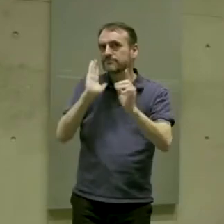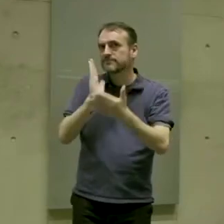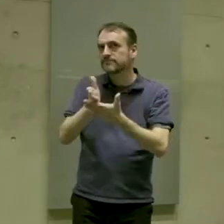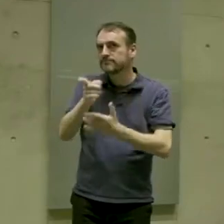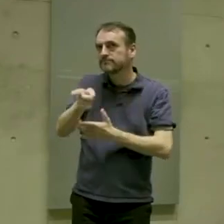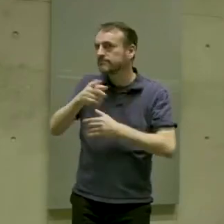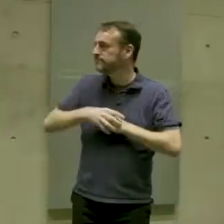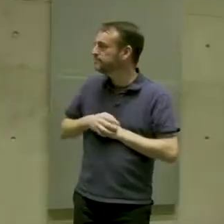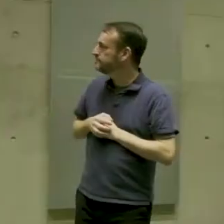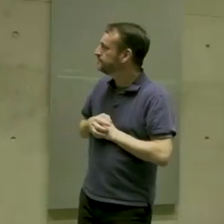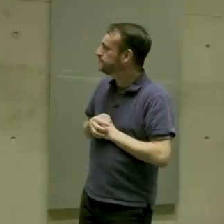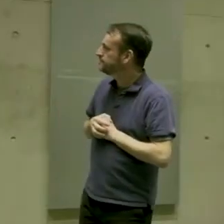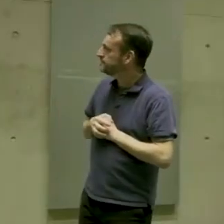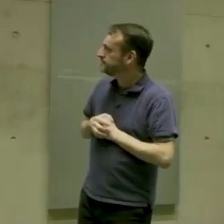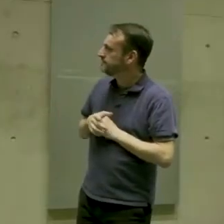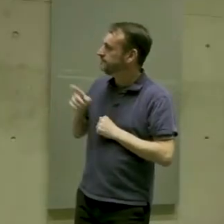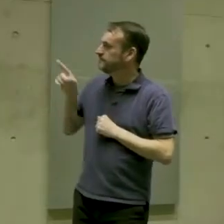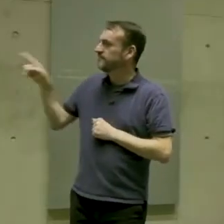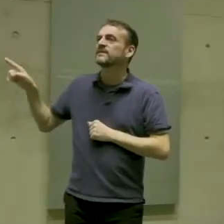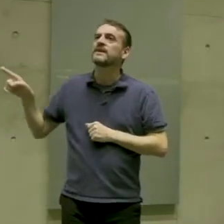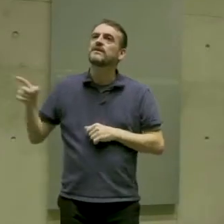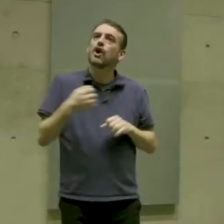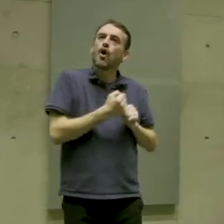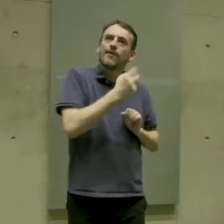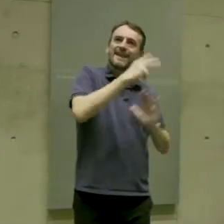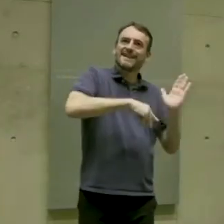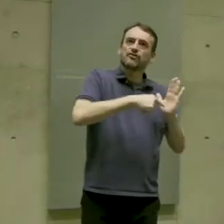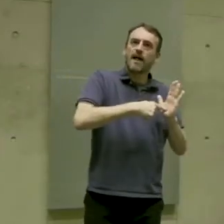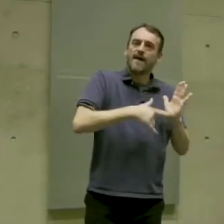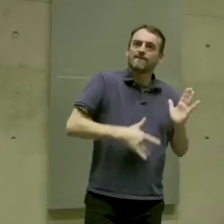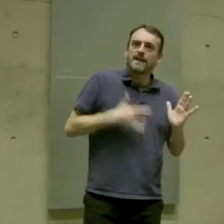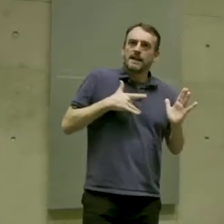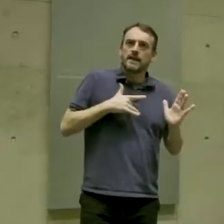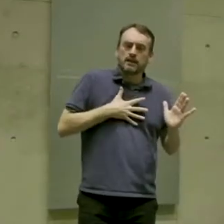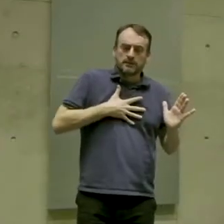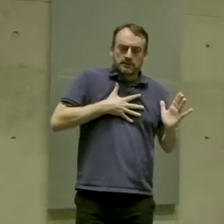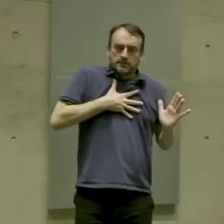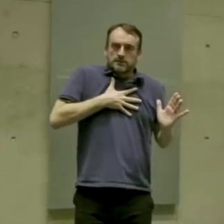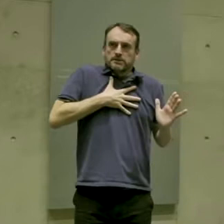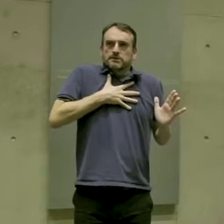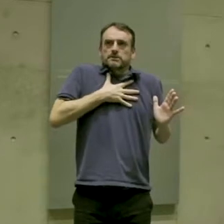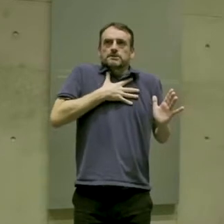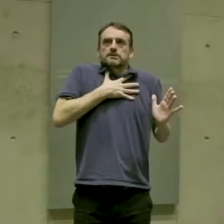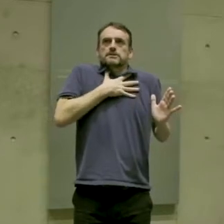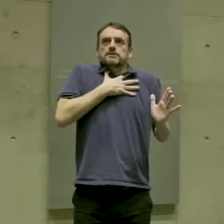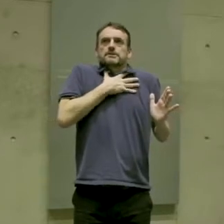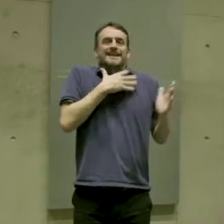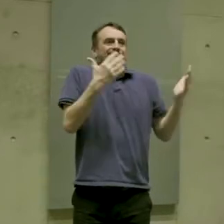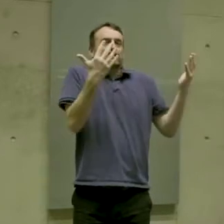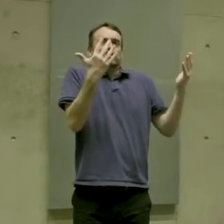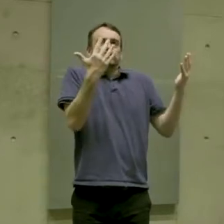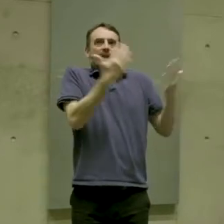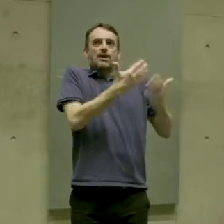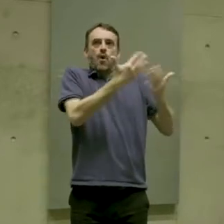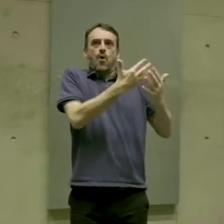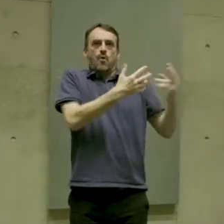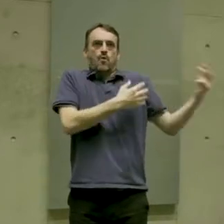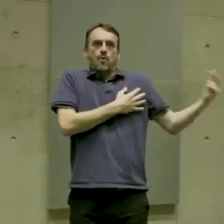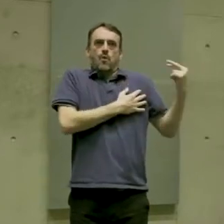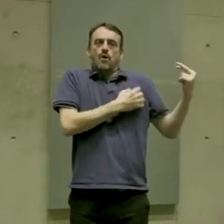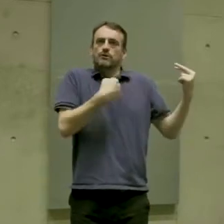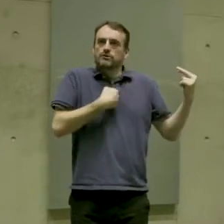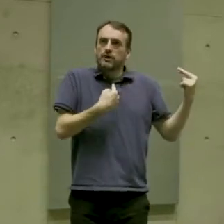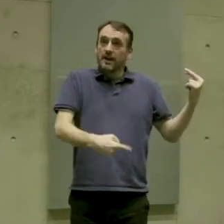The sick dread of Gothic literature is the feeling of something watching you from the shadows. And of course, when we played text